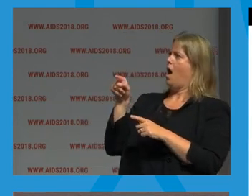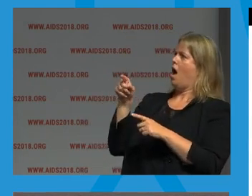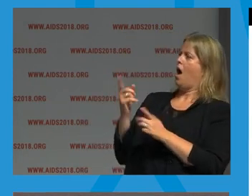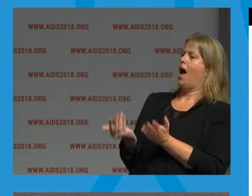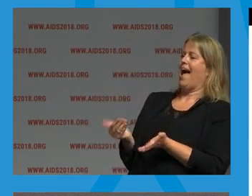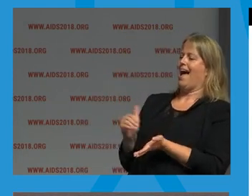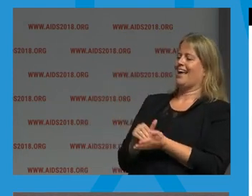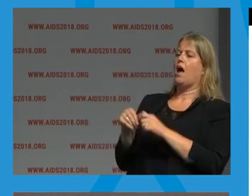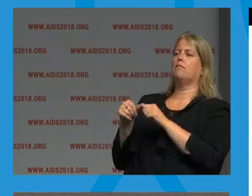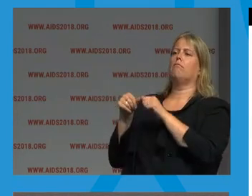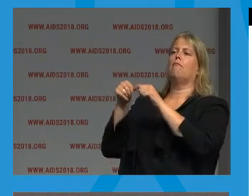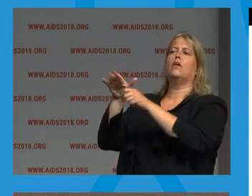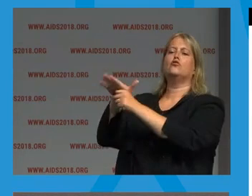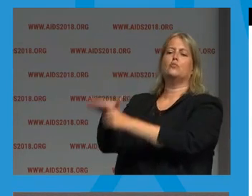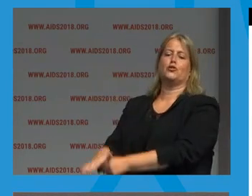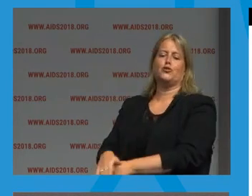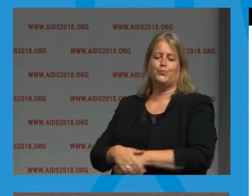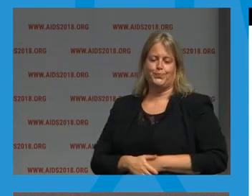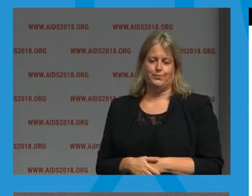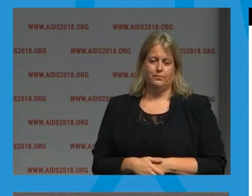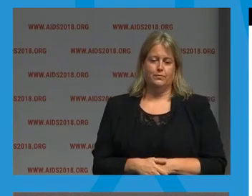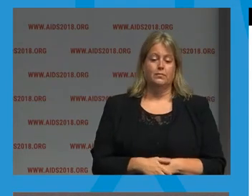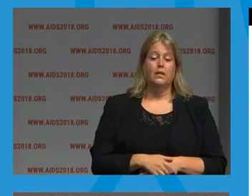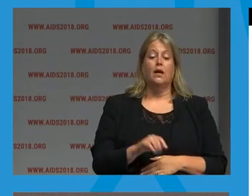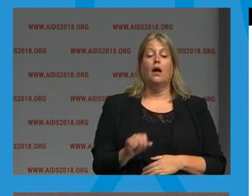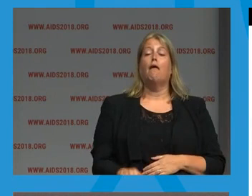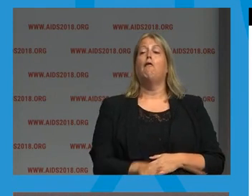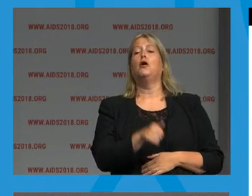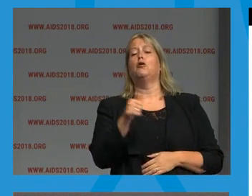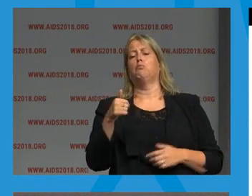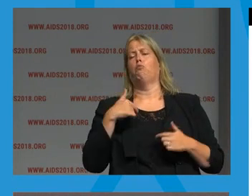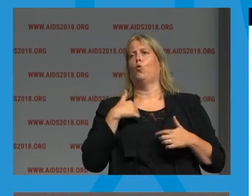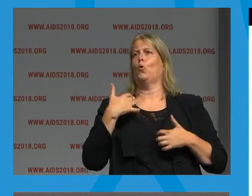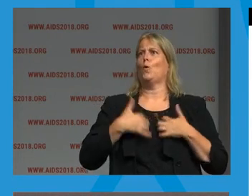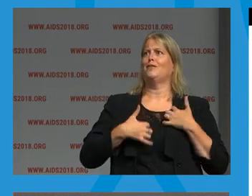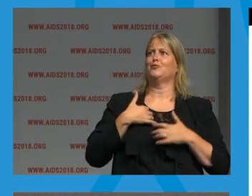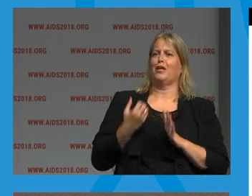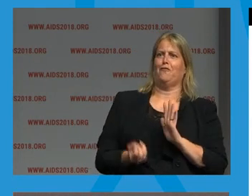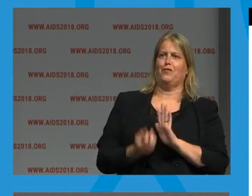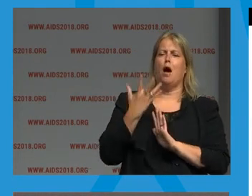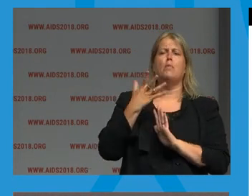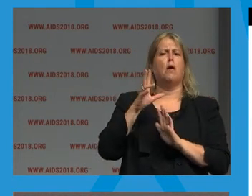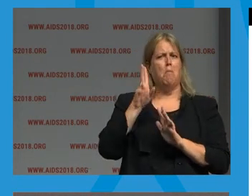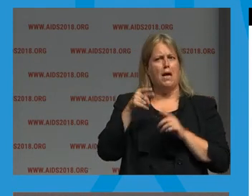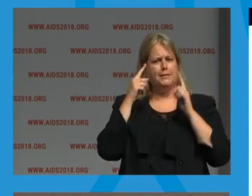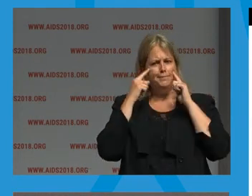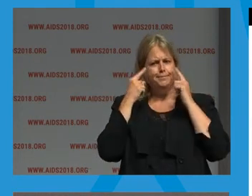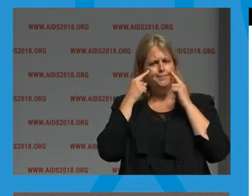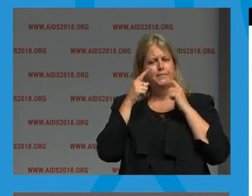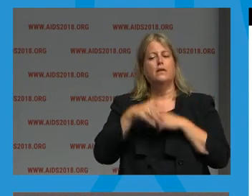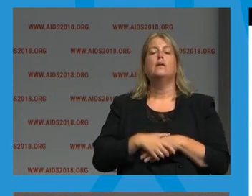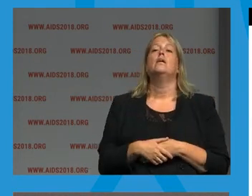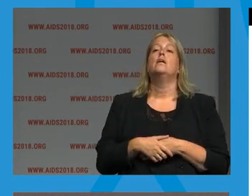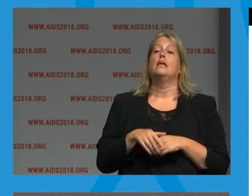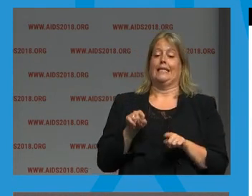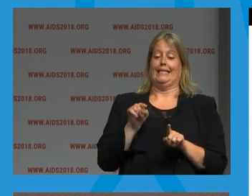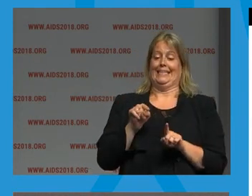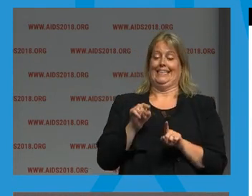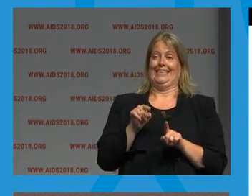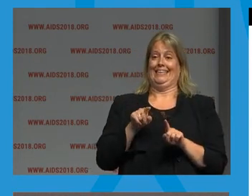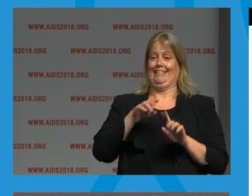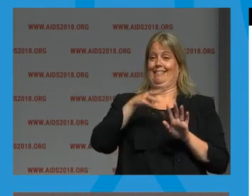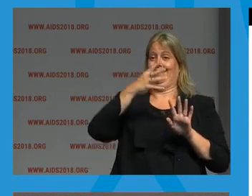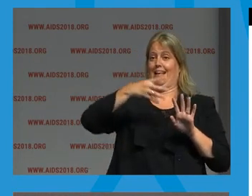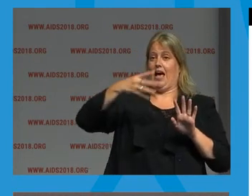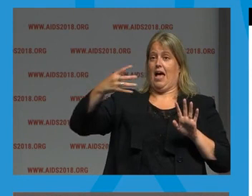the durable suppression. Another really interesting phenomenon that we need to pay attention to is that this is data that